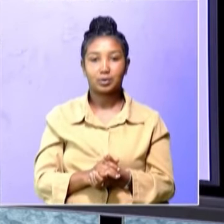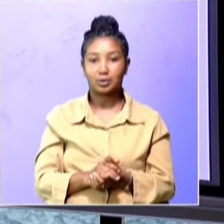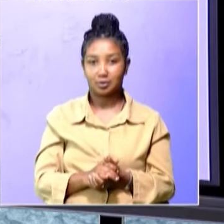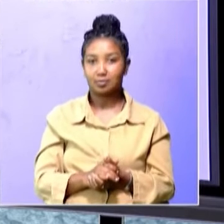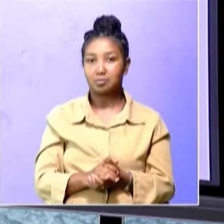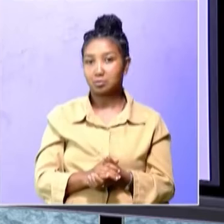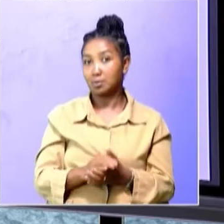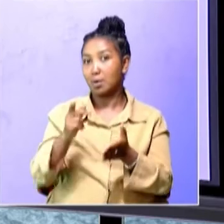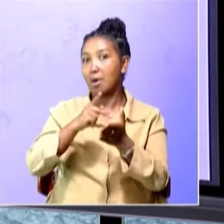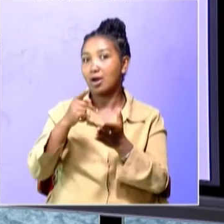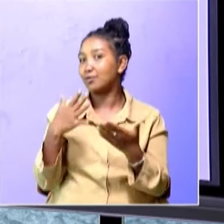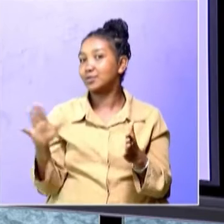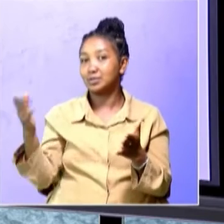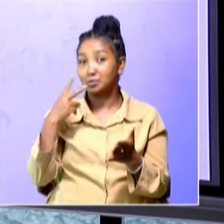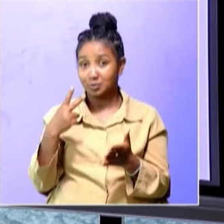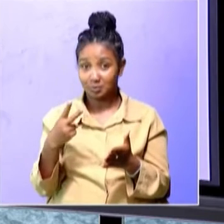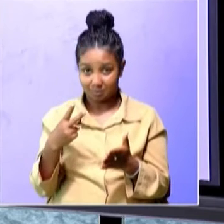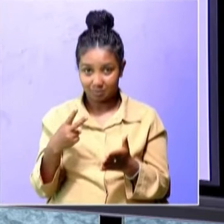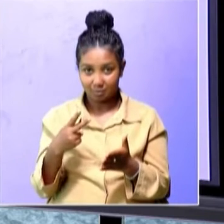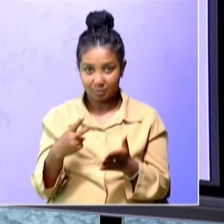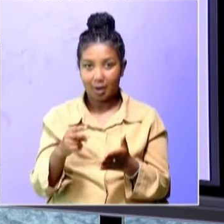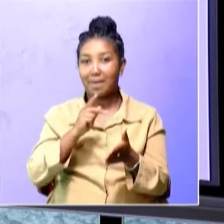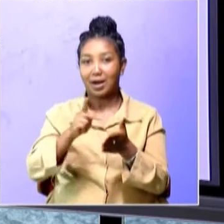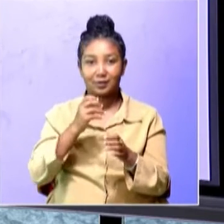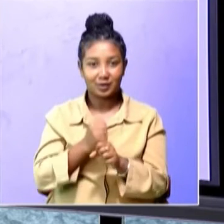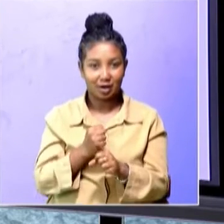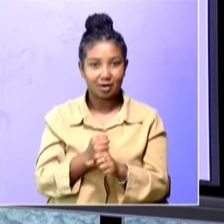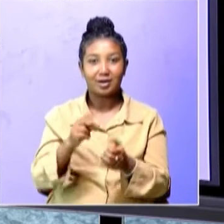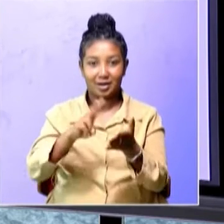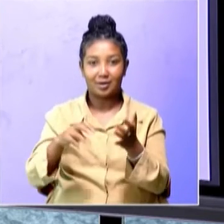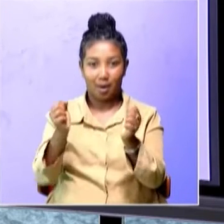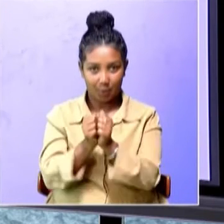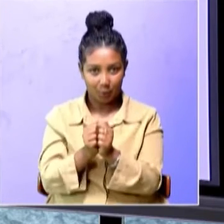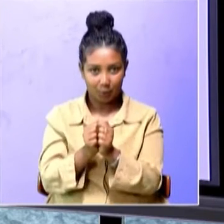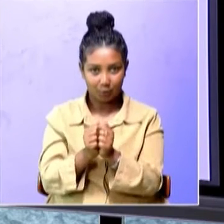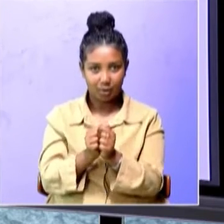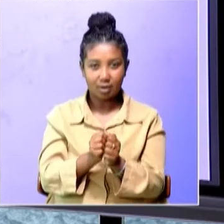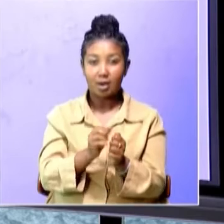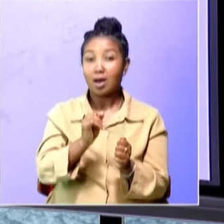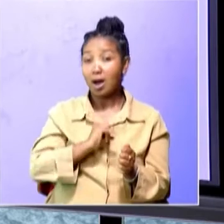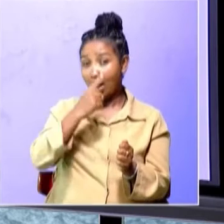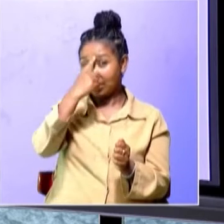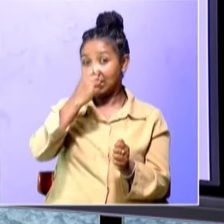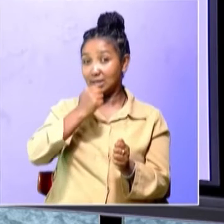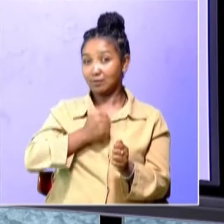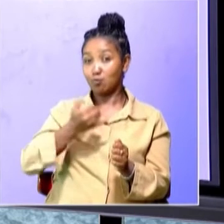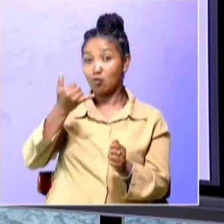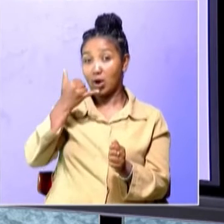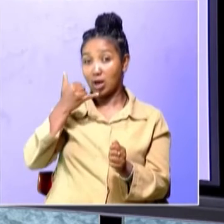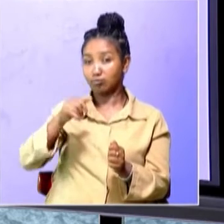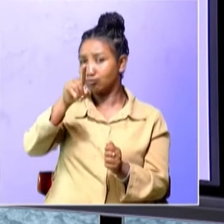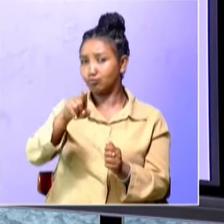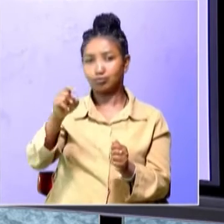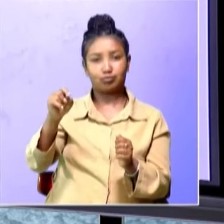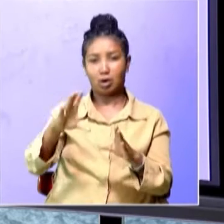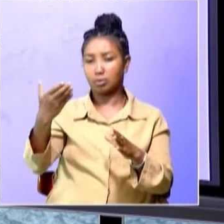Here we go. This is the paragraph. It is what? A paragraph. Let's read our paragraph again. I believe mobile phones should